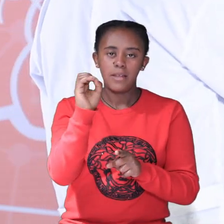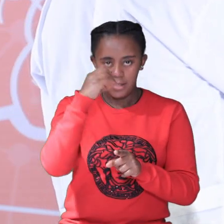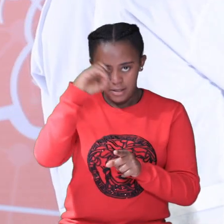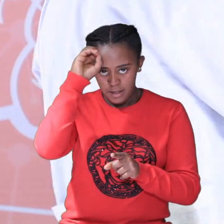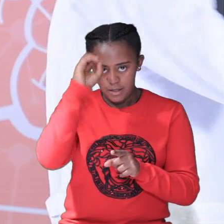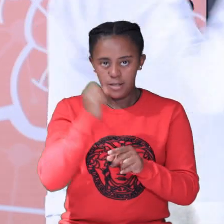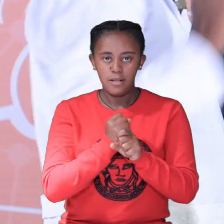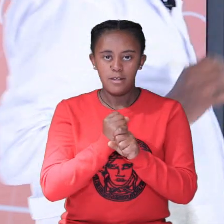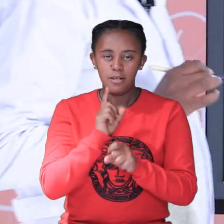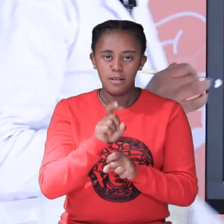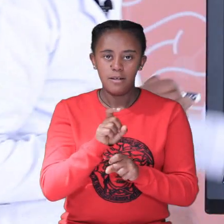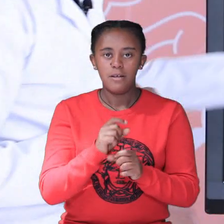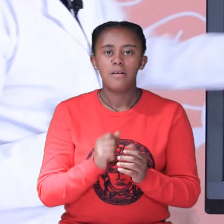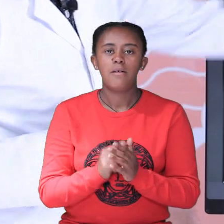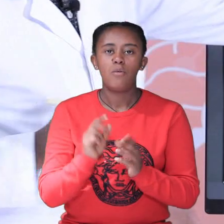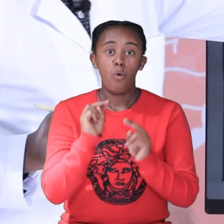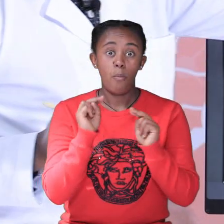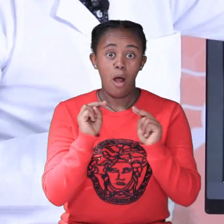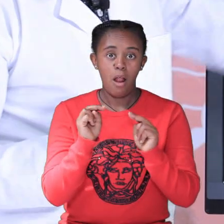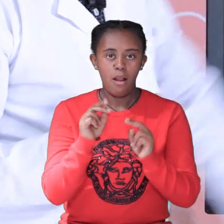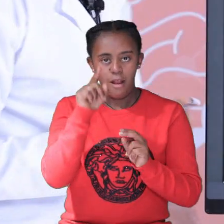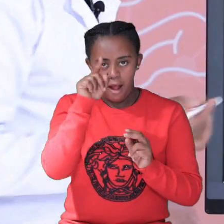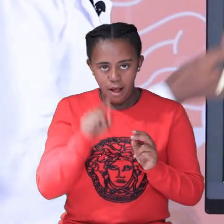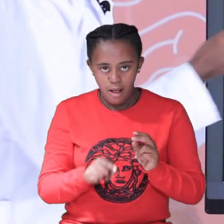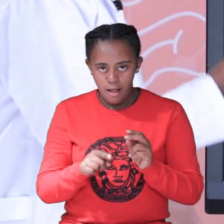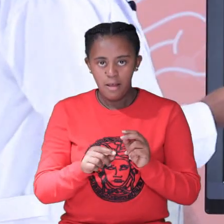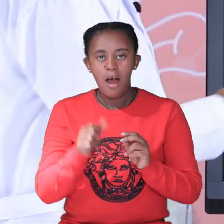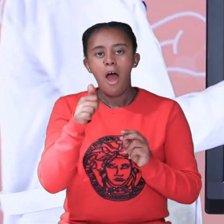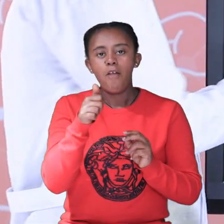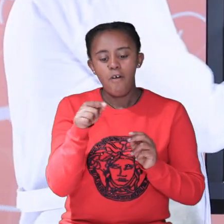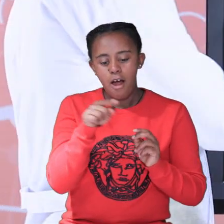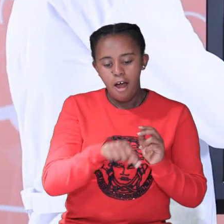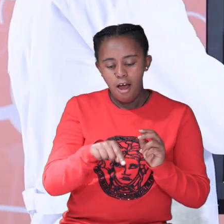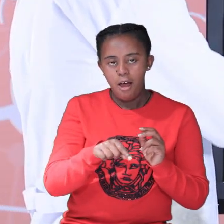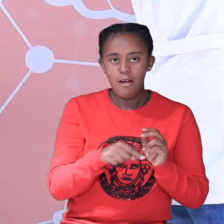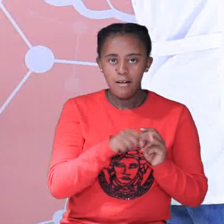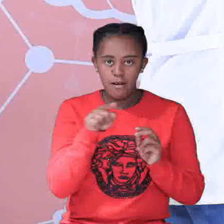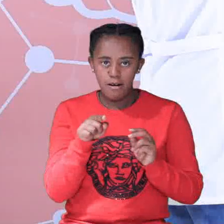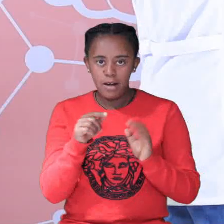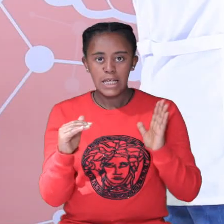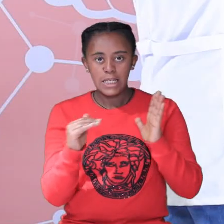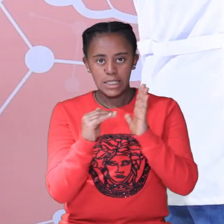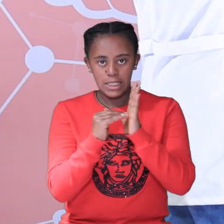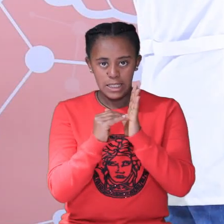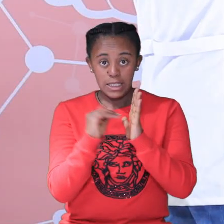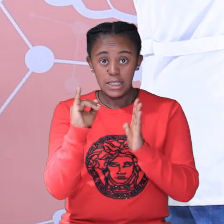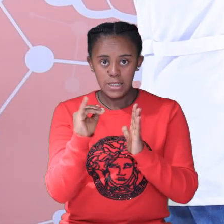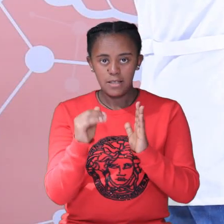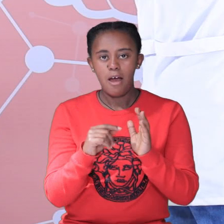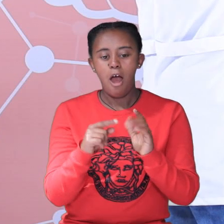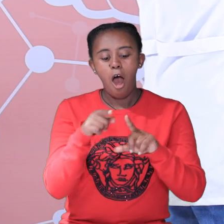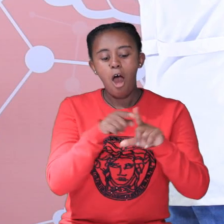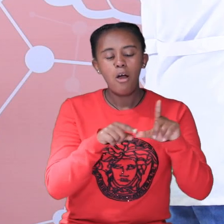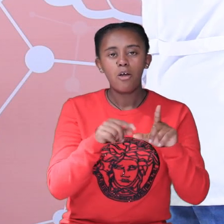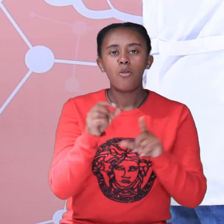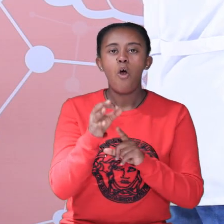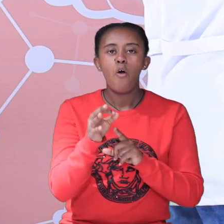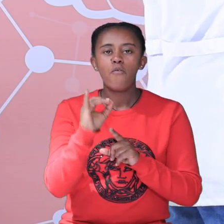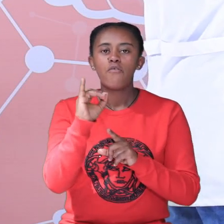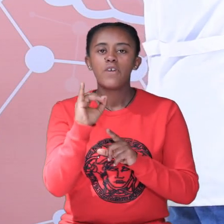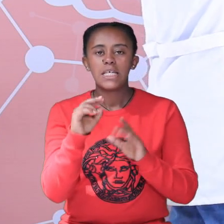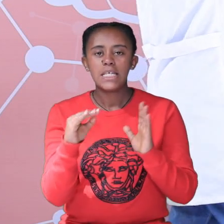ray. C, normal is perpendicular to plane mirror, and also it